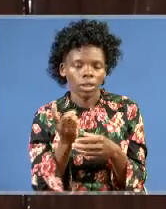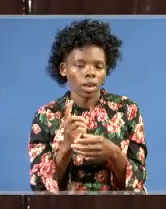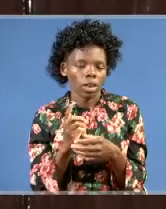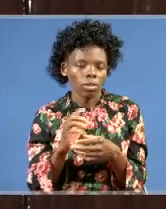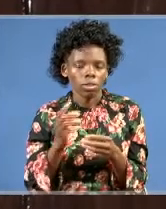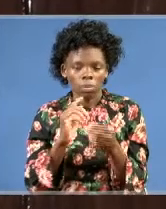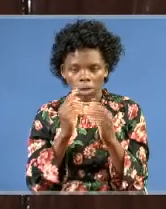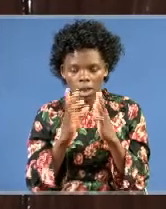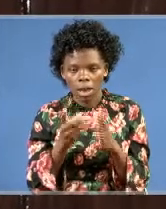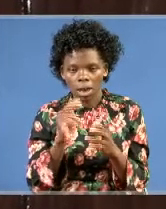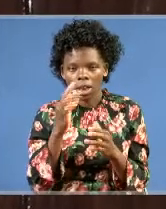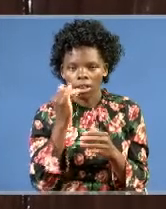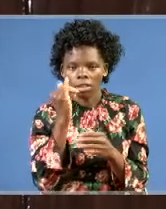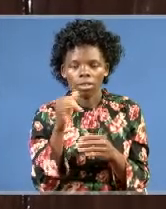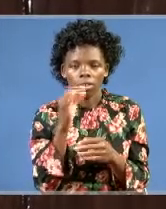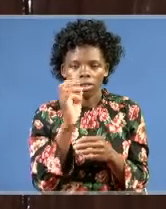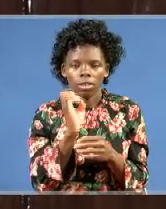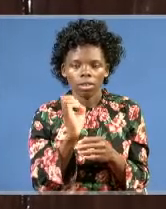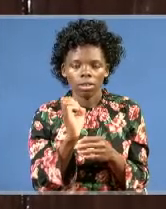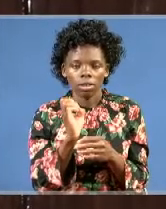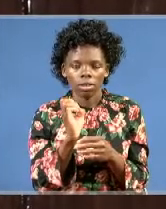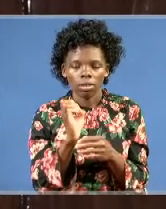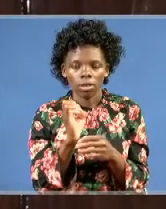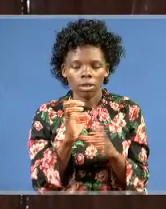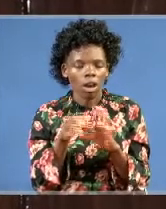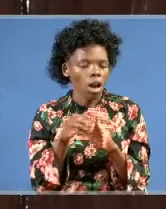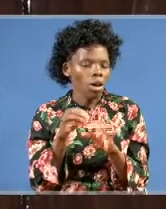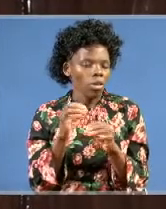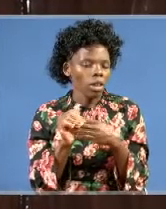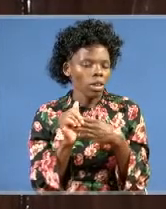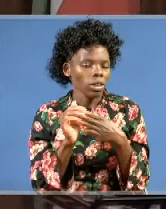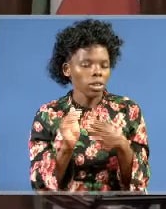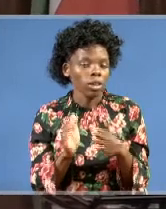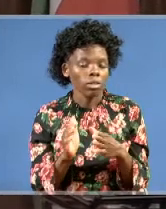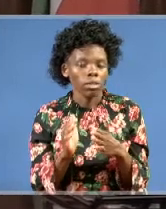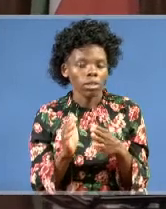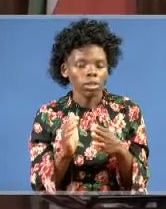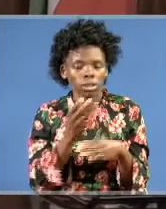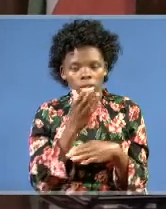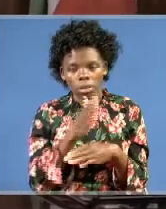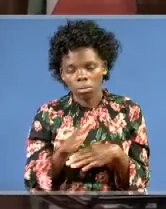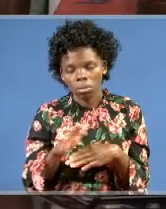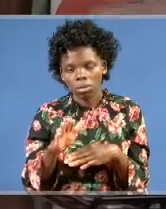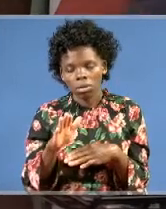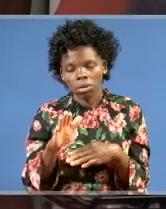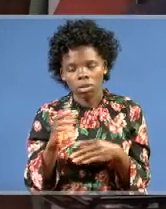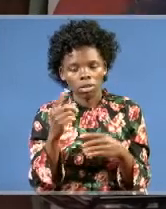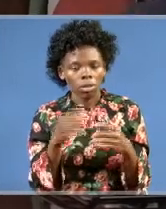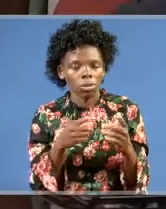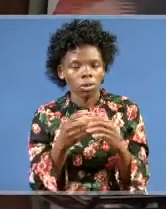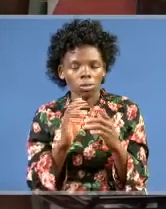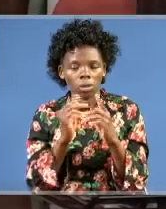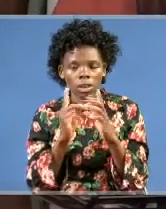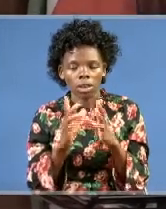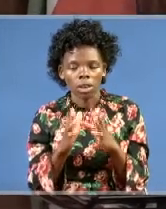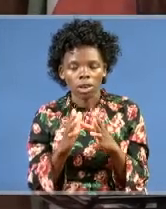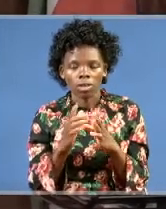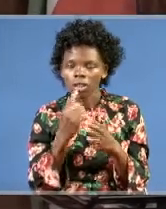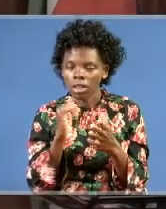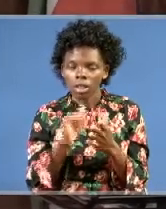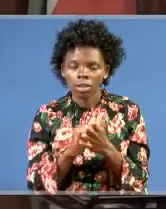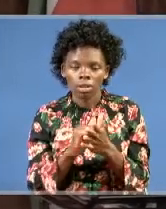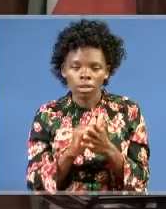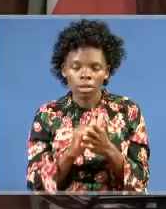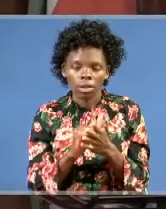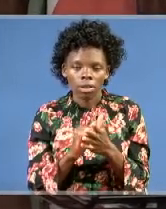Assembly Speaker Beatrice Elachi, who lashed out at leaders asserting that the Assembly is in shambles. Speaker Elachi revealed that